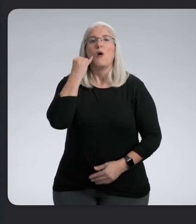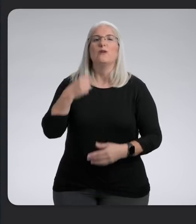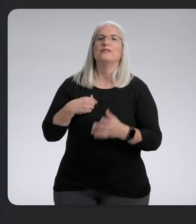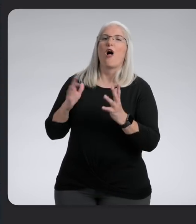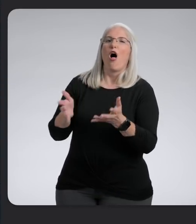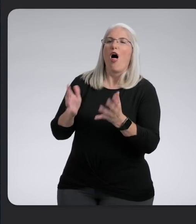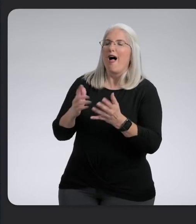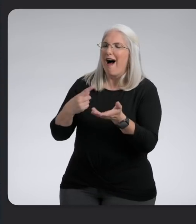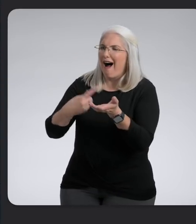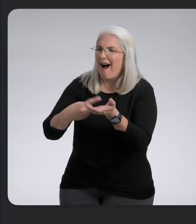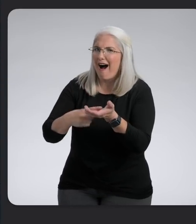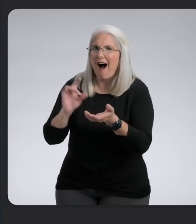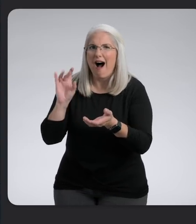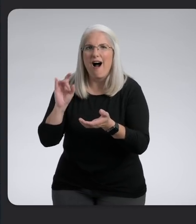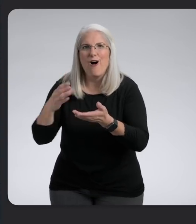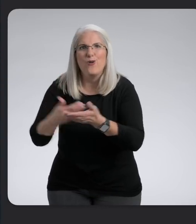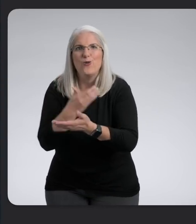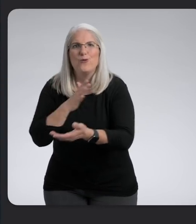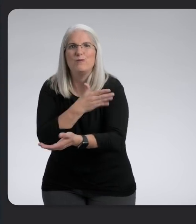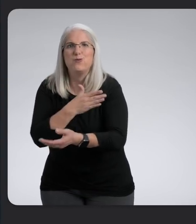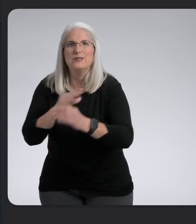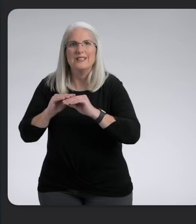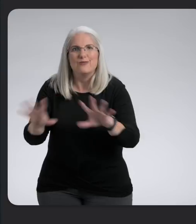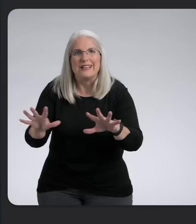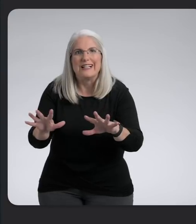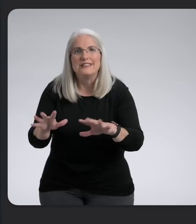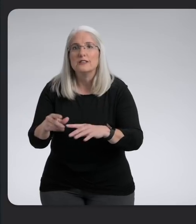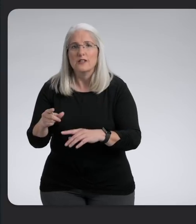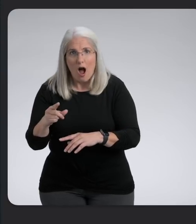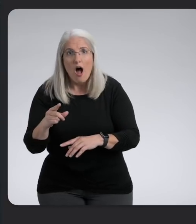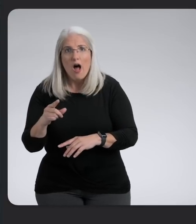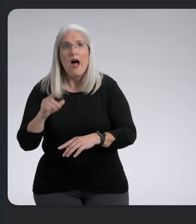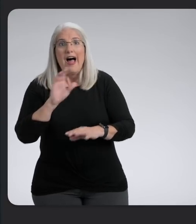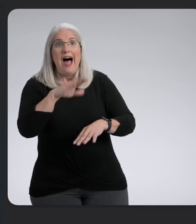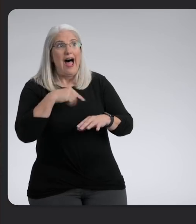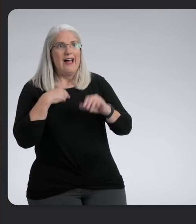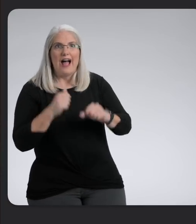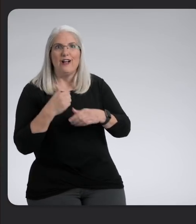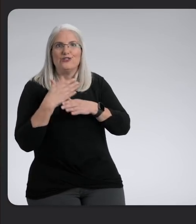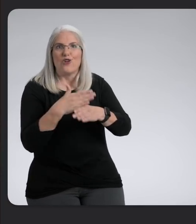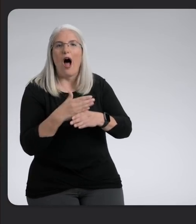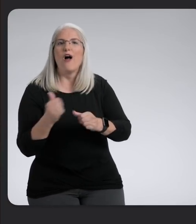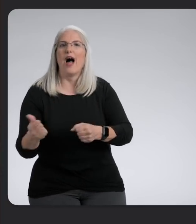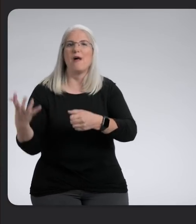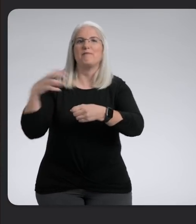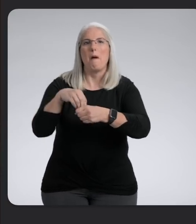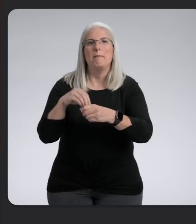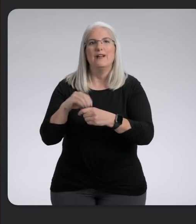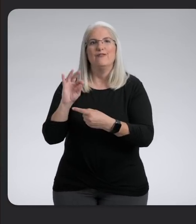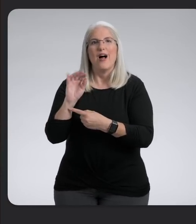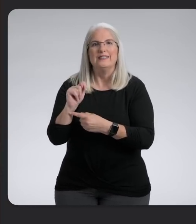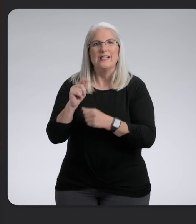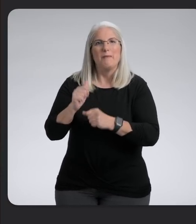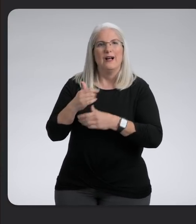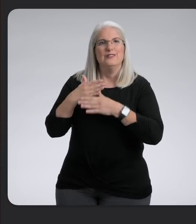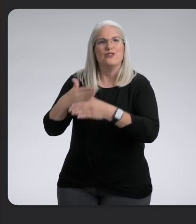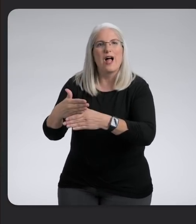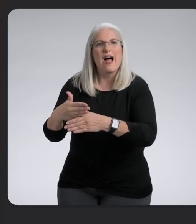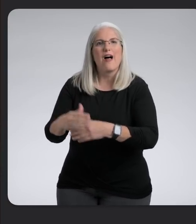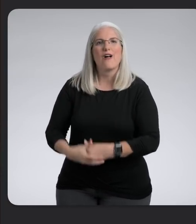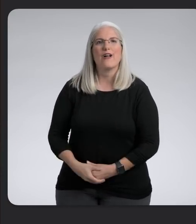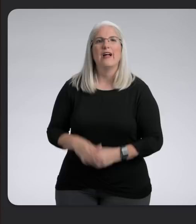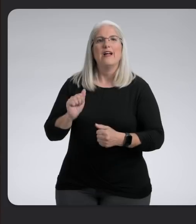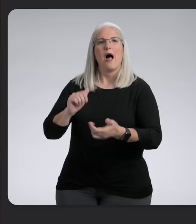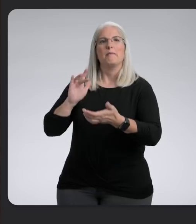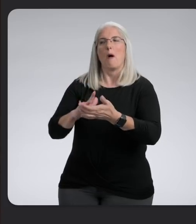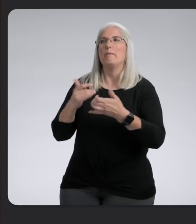weekend. With SharePlay, you can bring that album right into the conversation. When you're on a call, all you need to do is press play